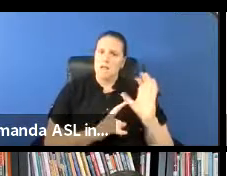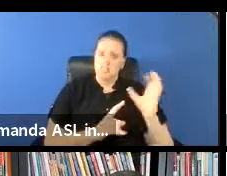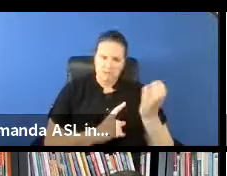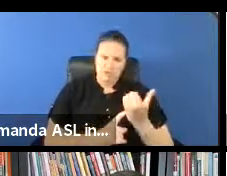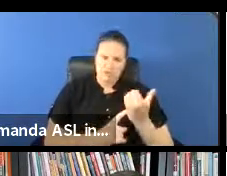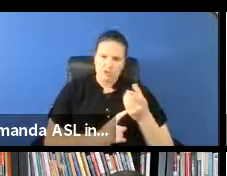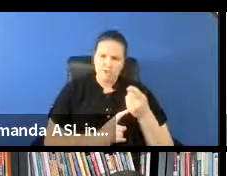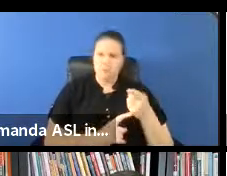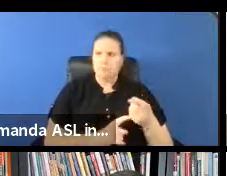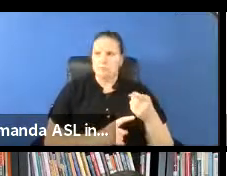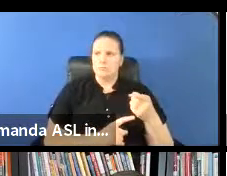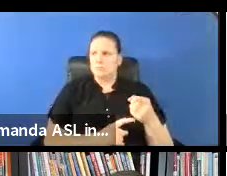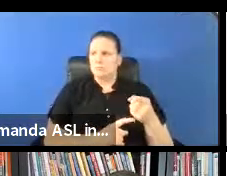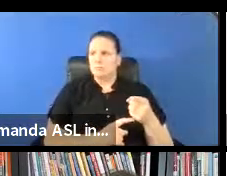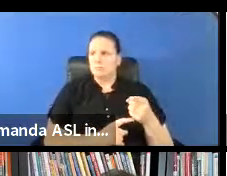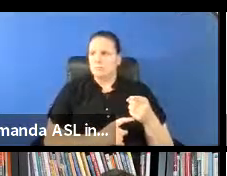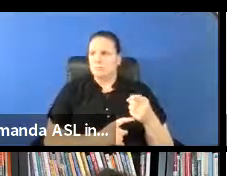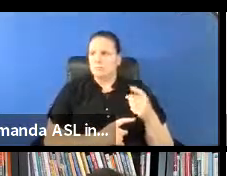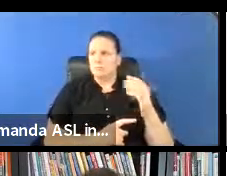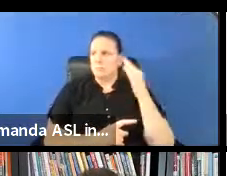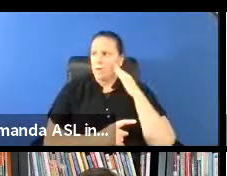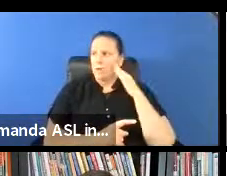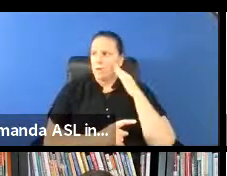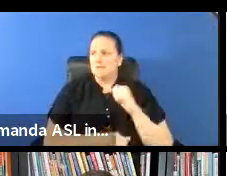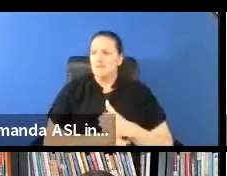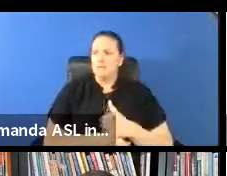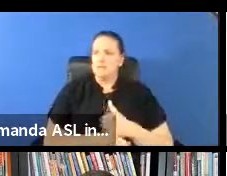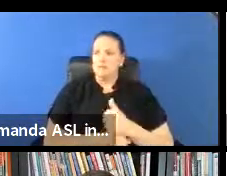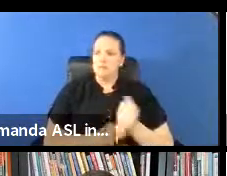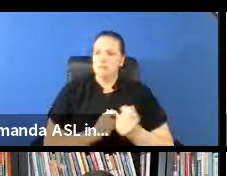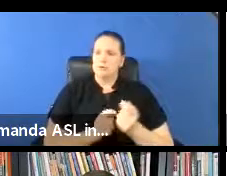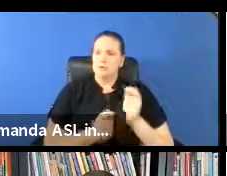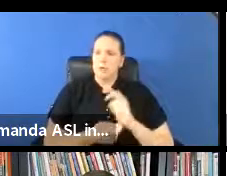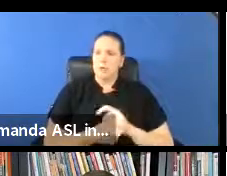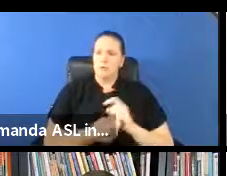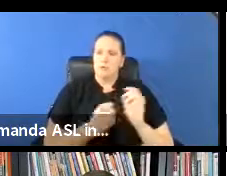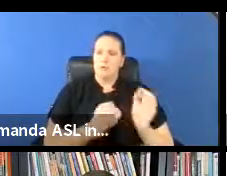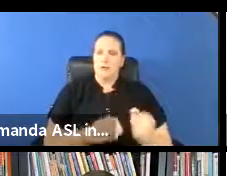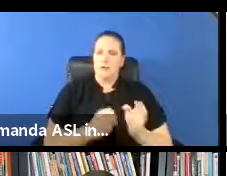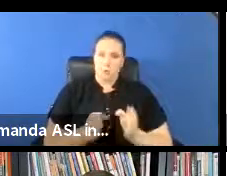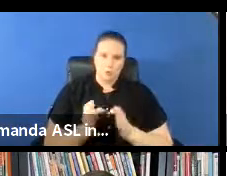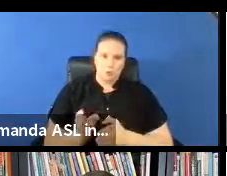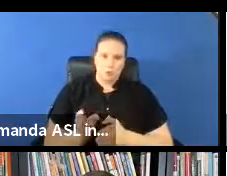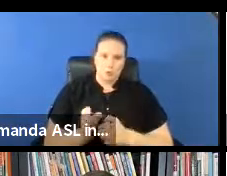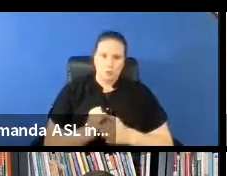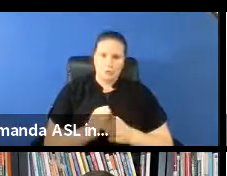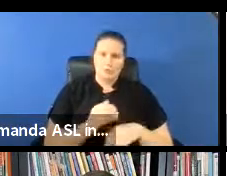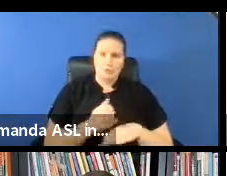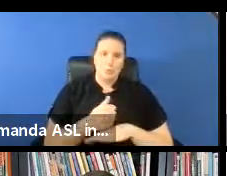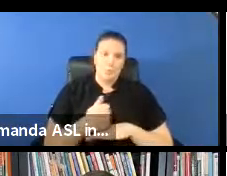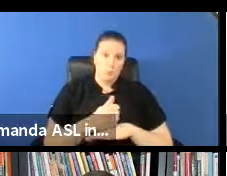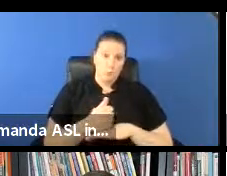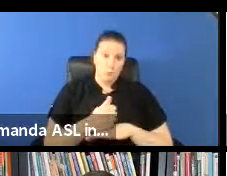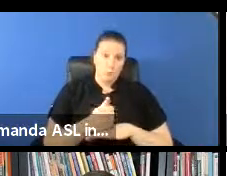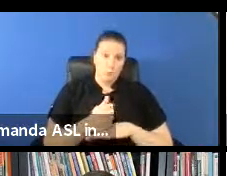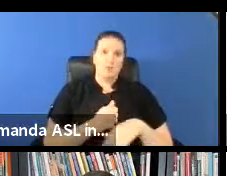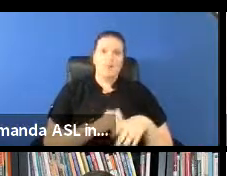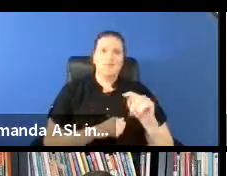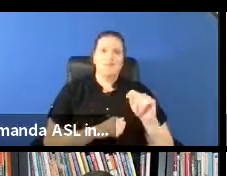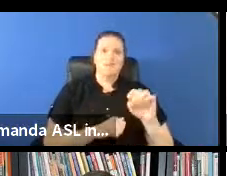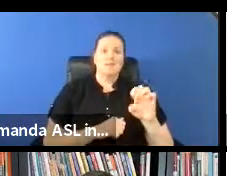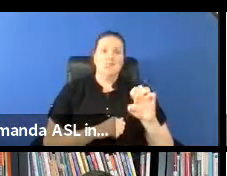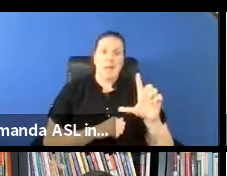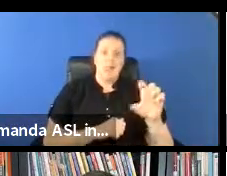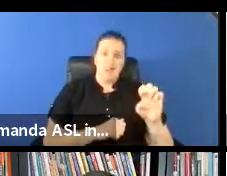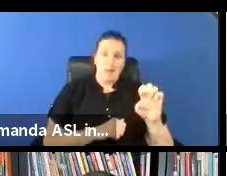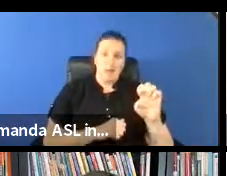was just a knowledge base around the changing patterns of commuters as a result of telecommuting, and